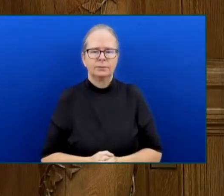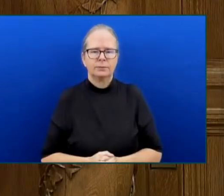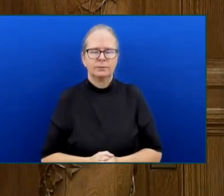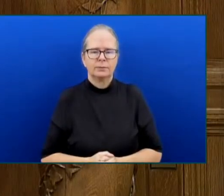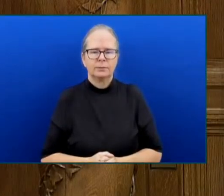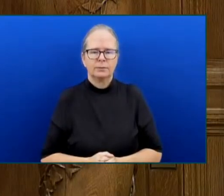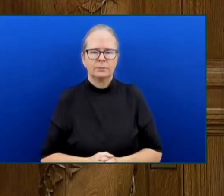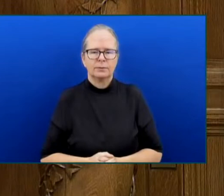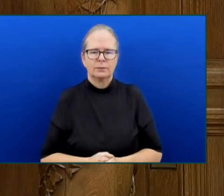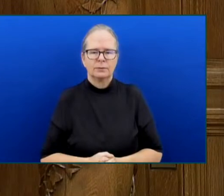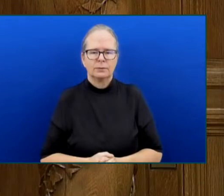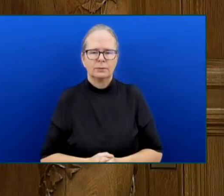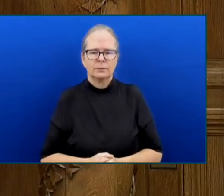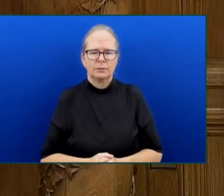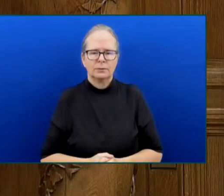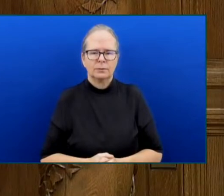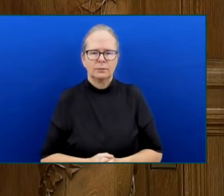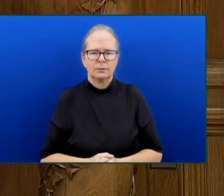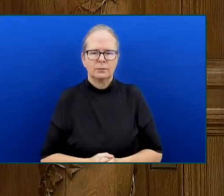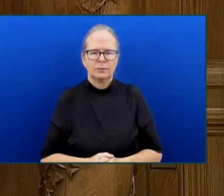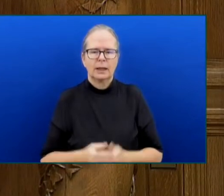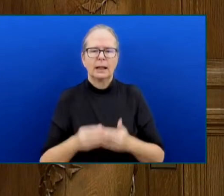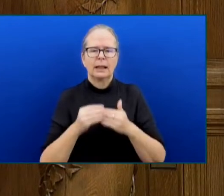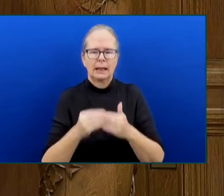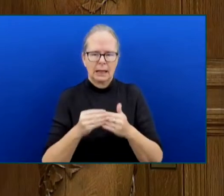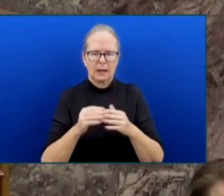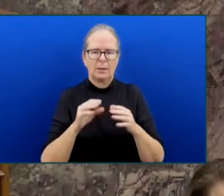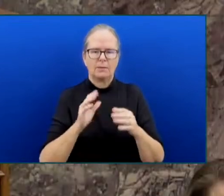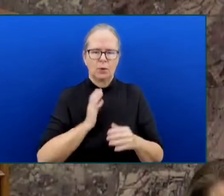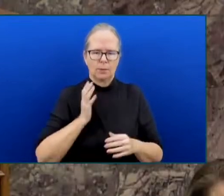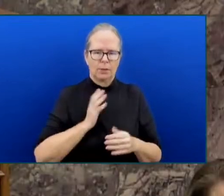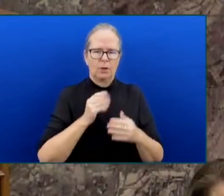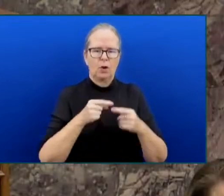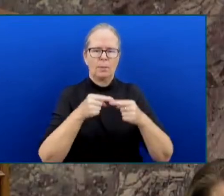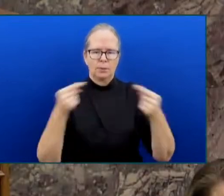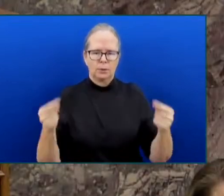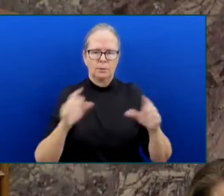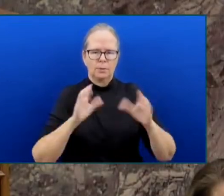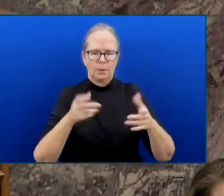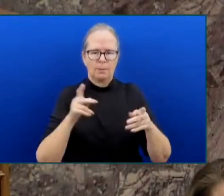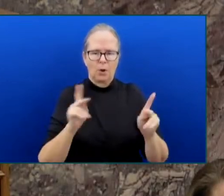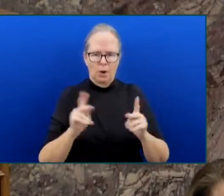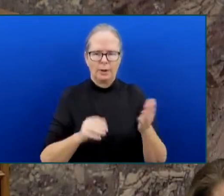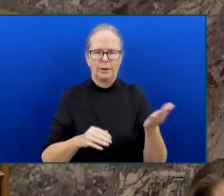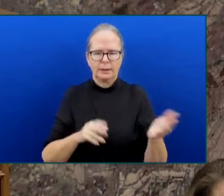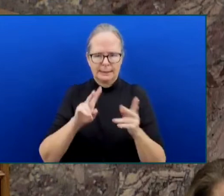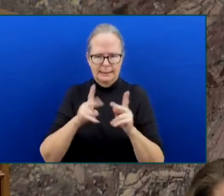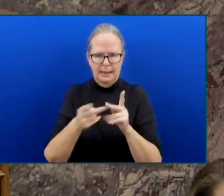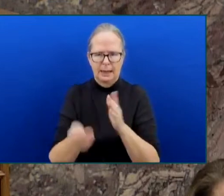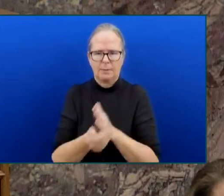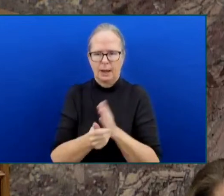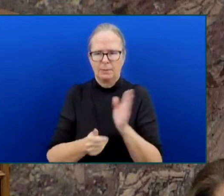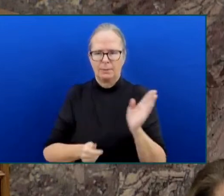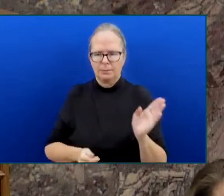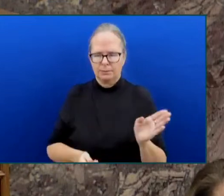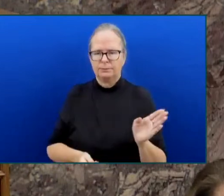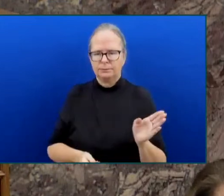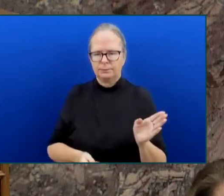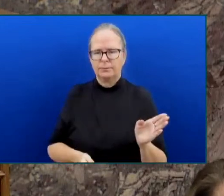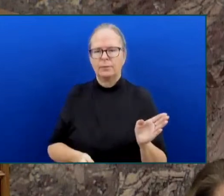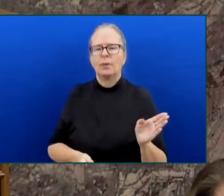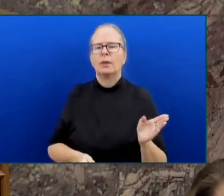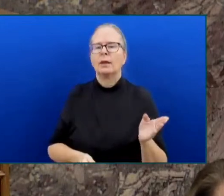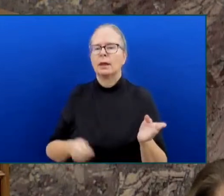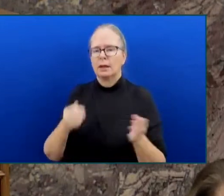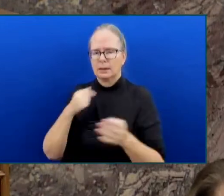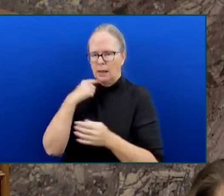Leader of the Official Opposition, second supplemental. Thank you, Mr. Speaker. Well, Mr. Speaker, I'll tell you what leadership looks like. It looks... Oh, this